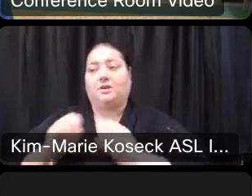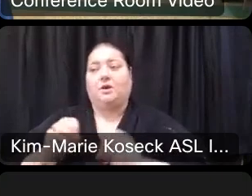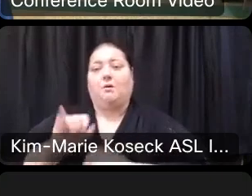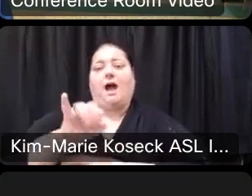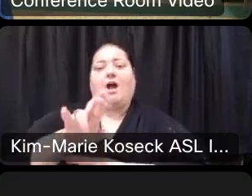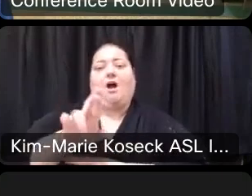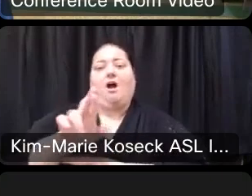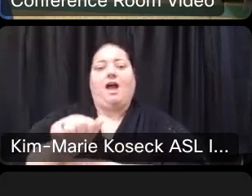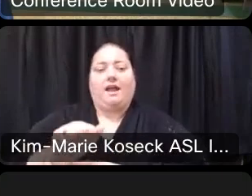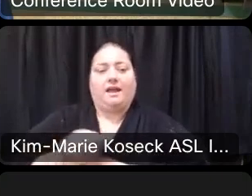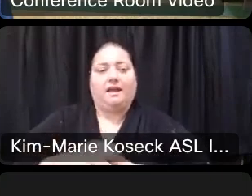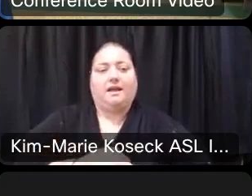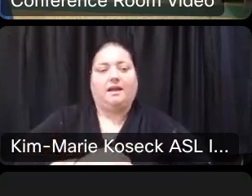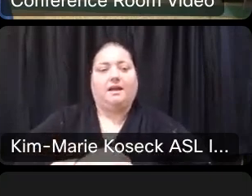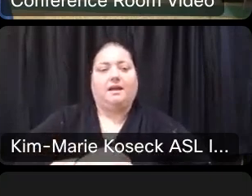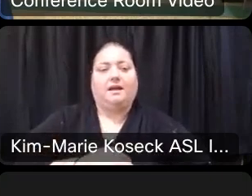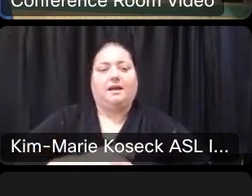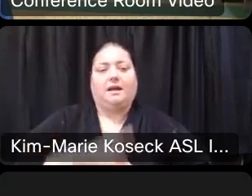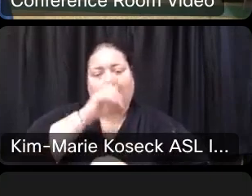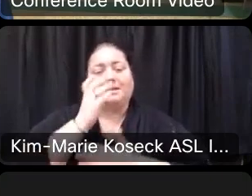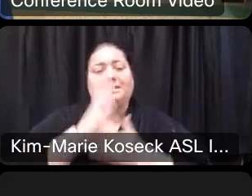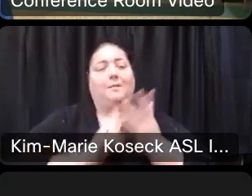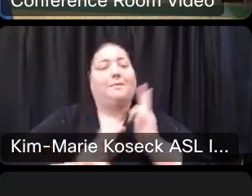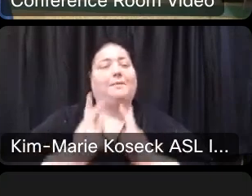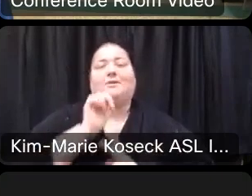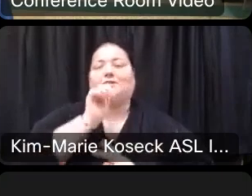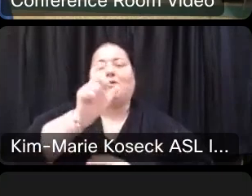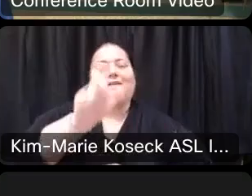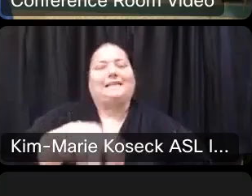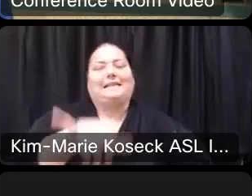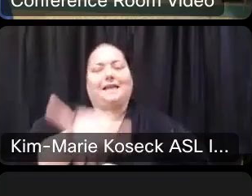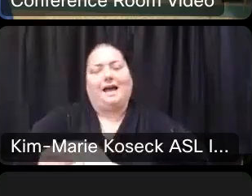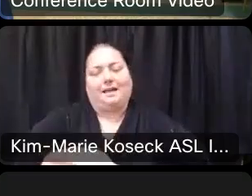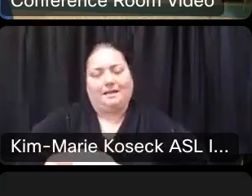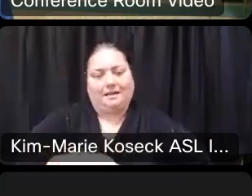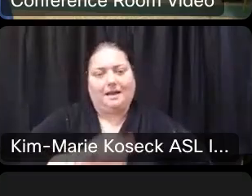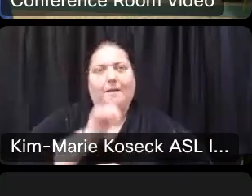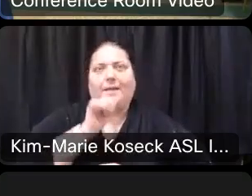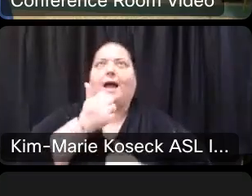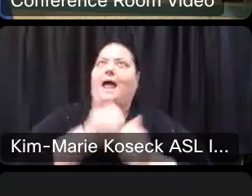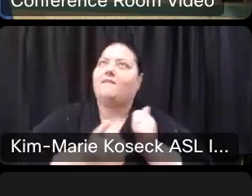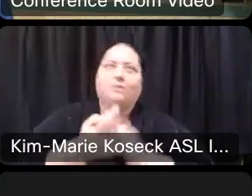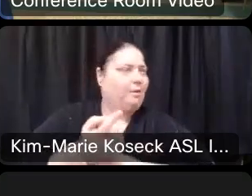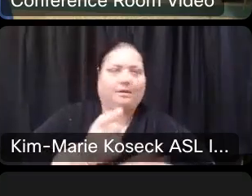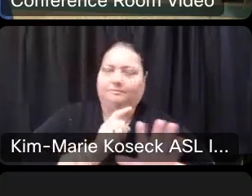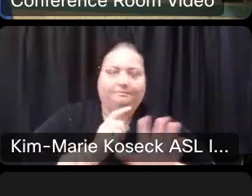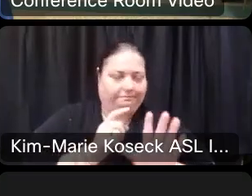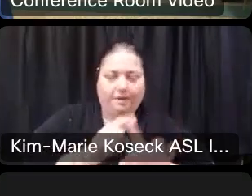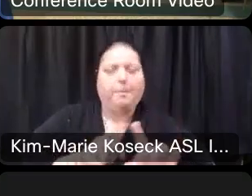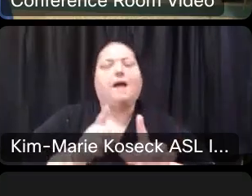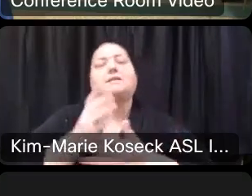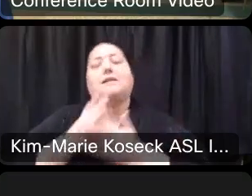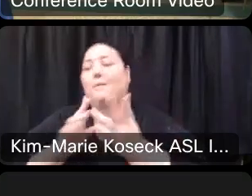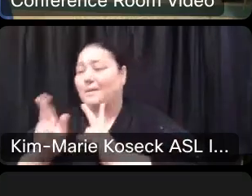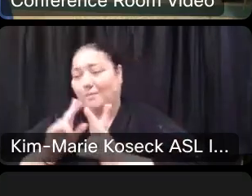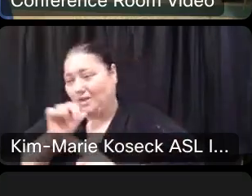IRA. Because some people don't even need that. I'm not saying everybody, but some people just don't need